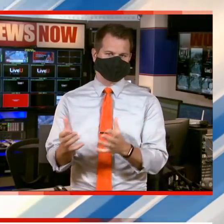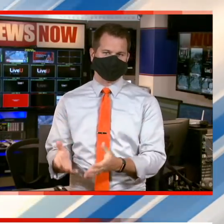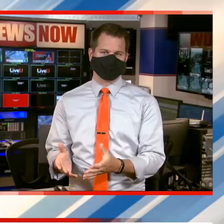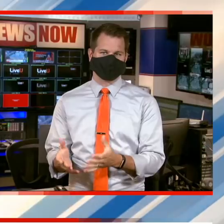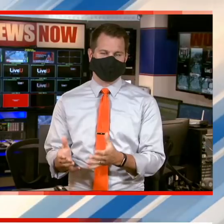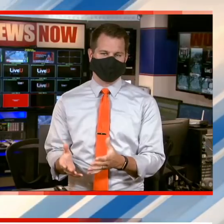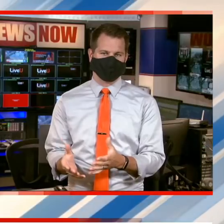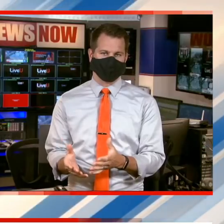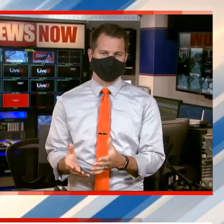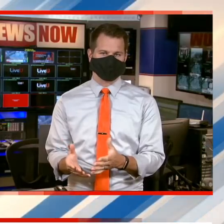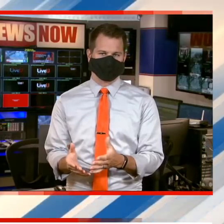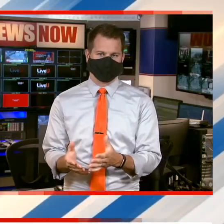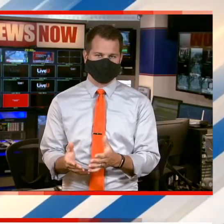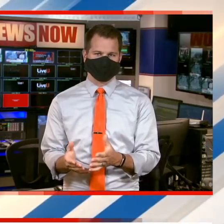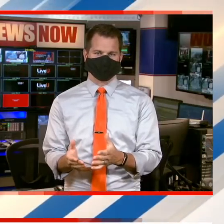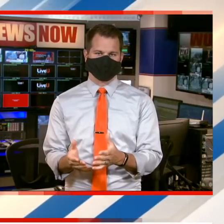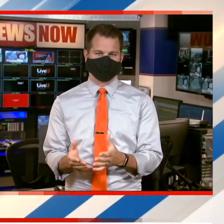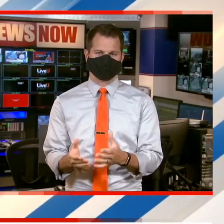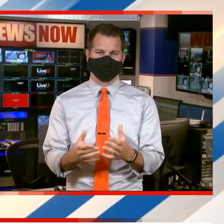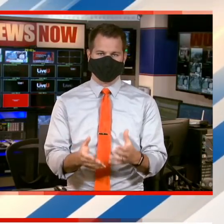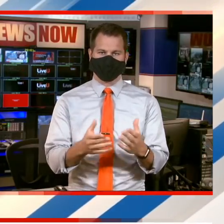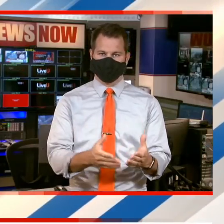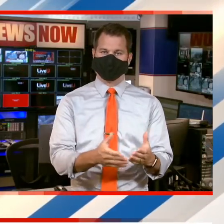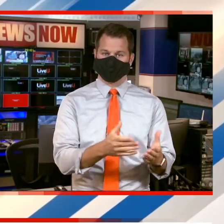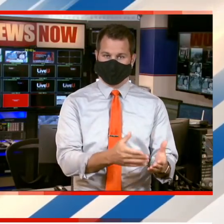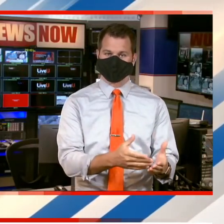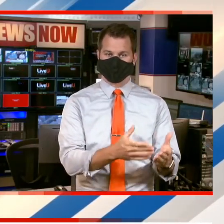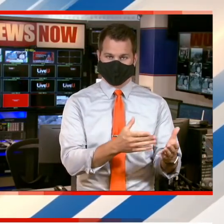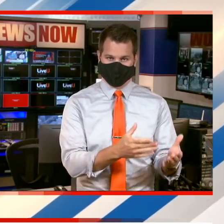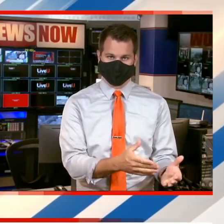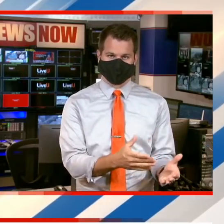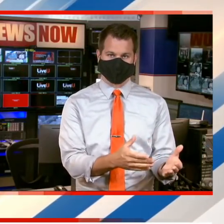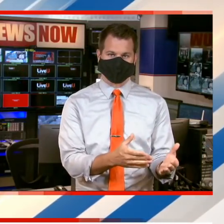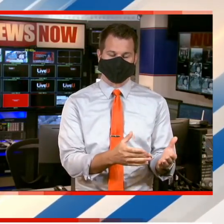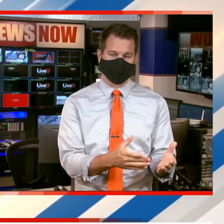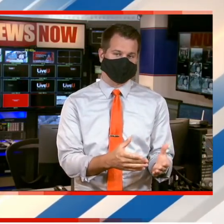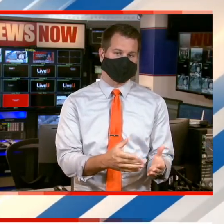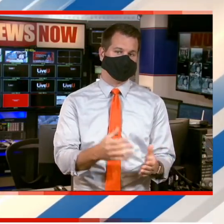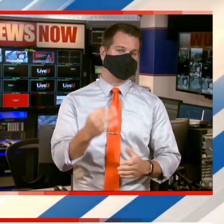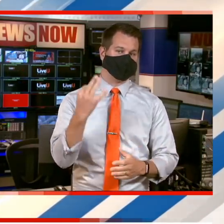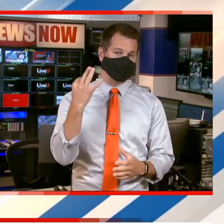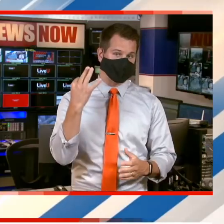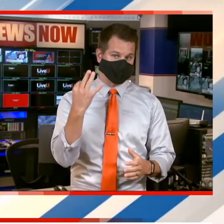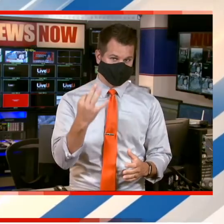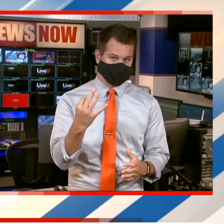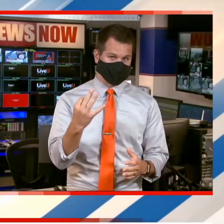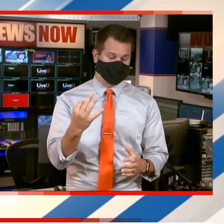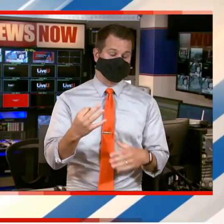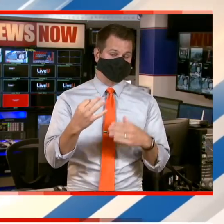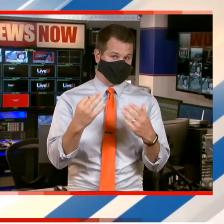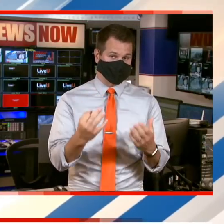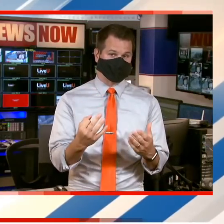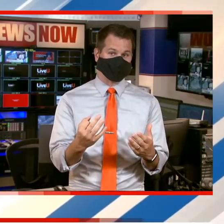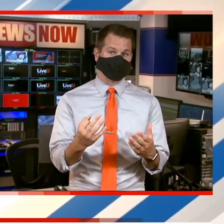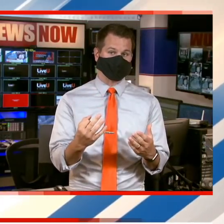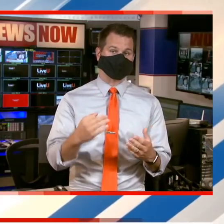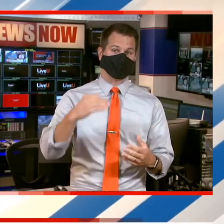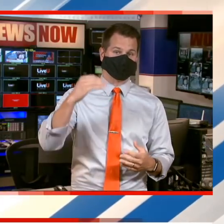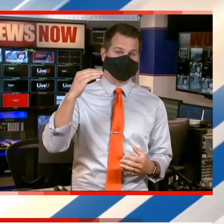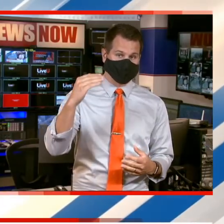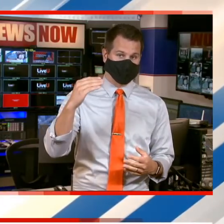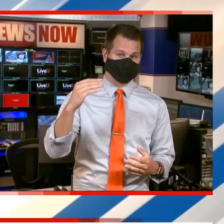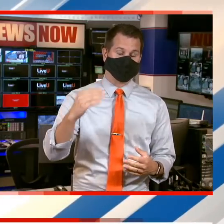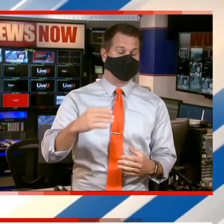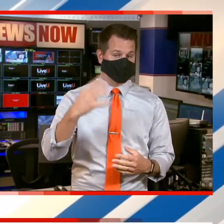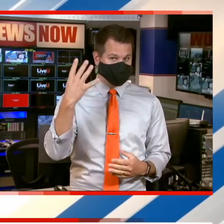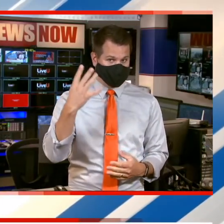the 7 categories on the state's public health advisory alert system. Right now we meet 3. So 3 is only good enough to